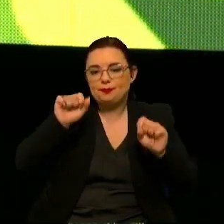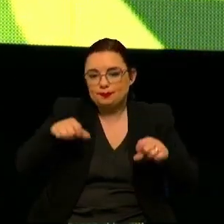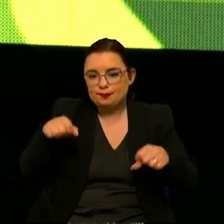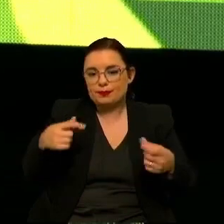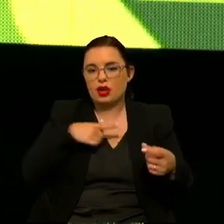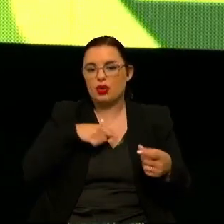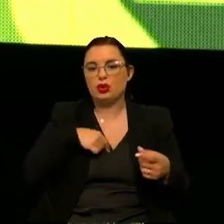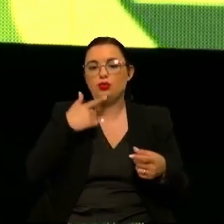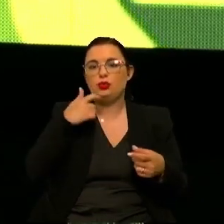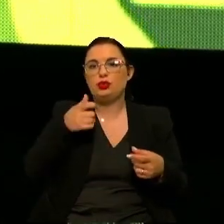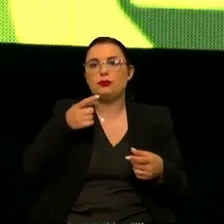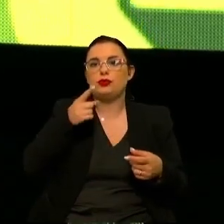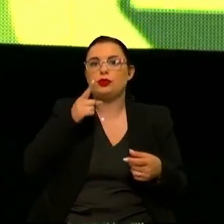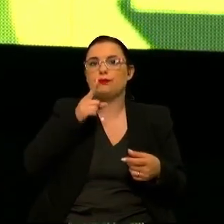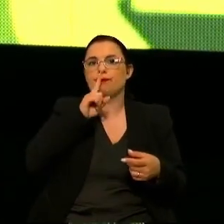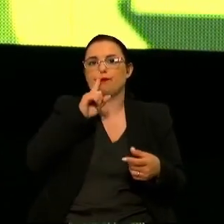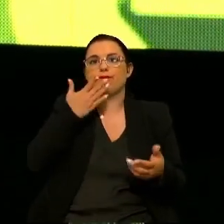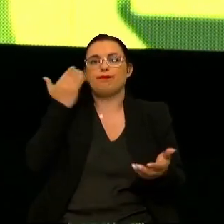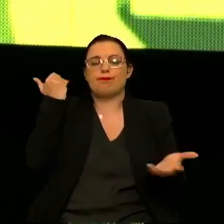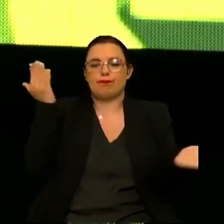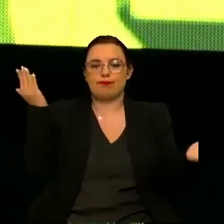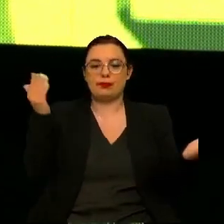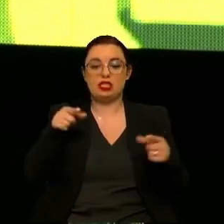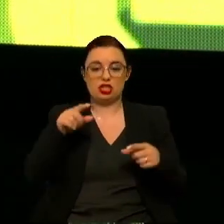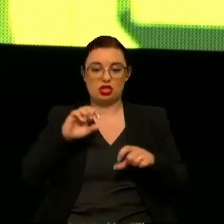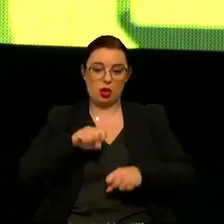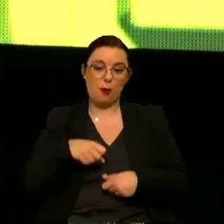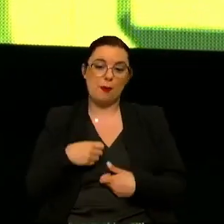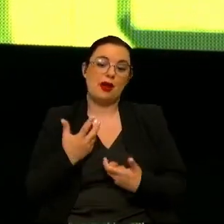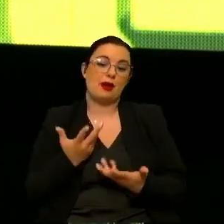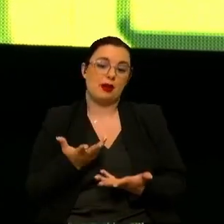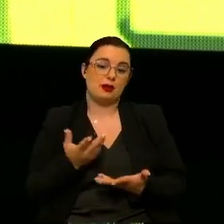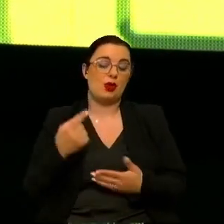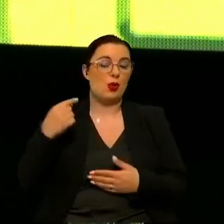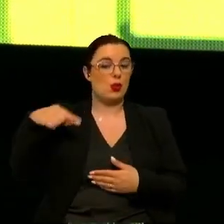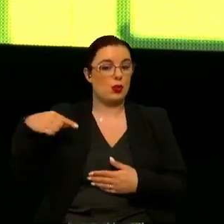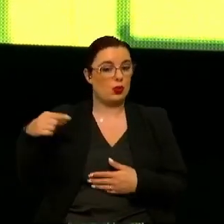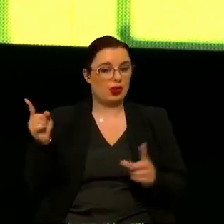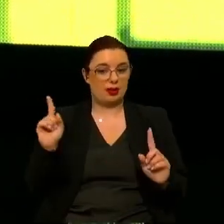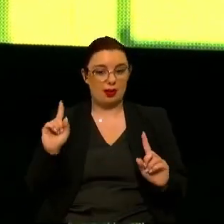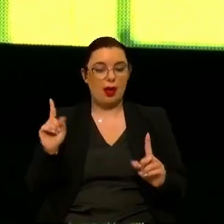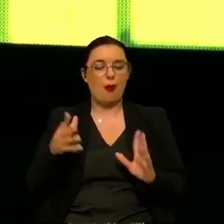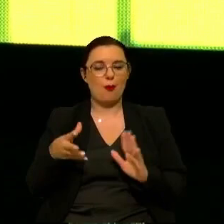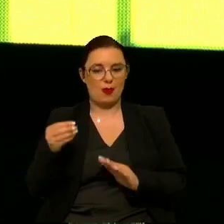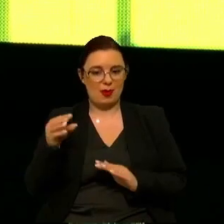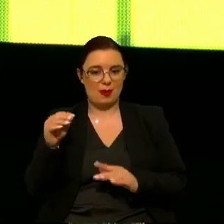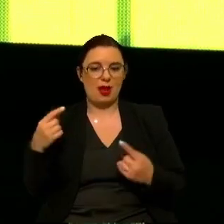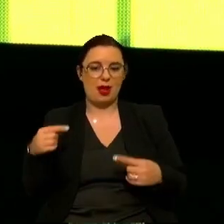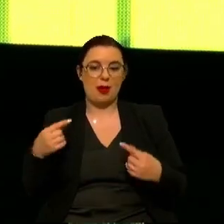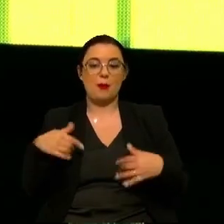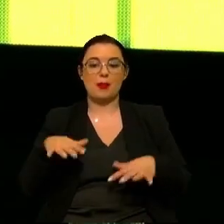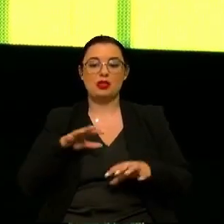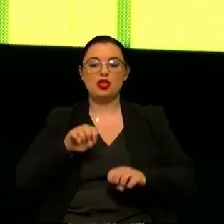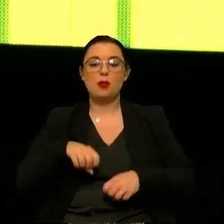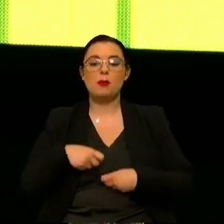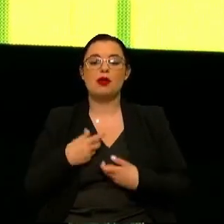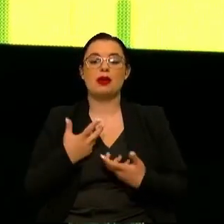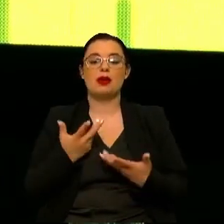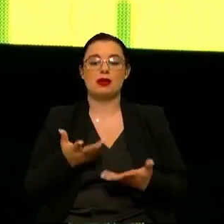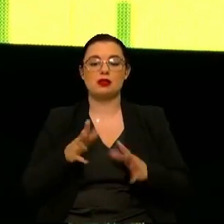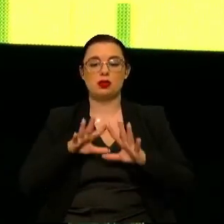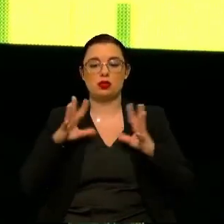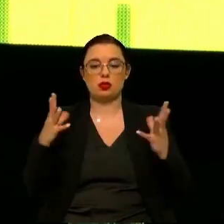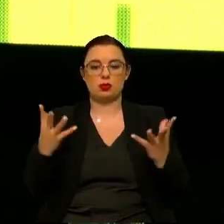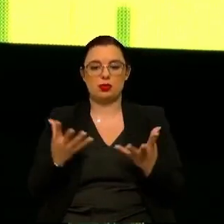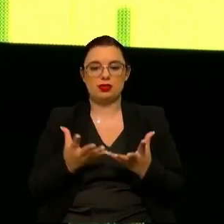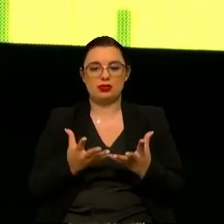that is omnipresent. And this is also a reaction. It's not the only one. There are more. But this is